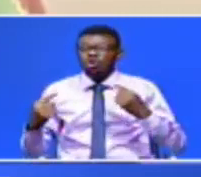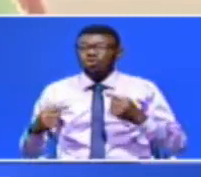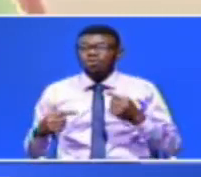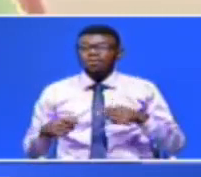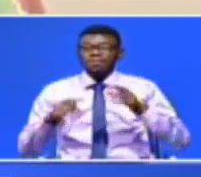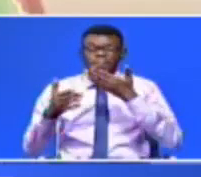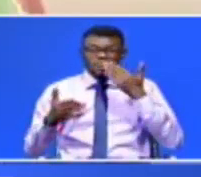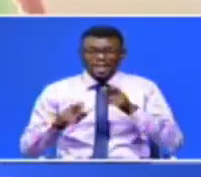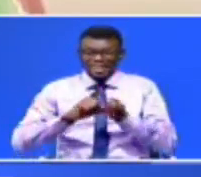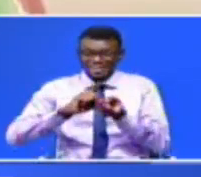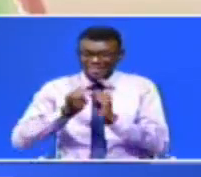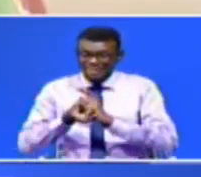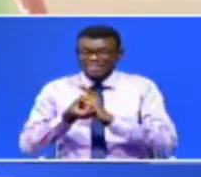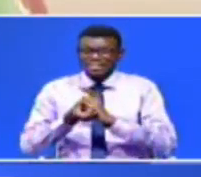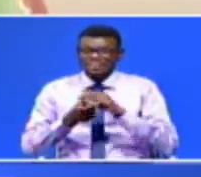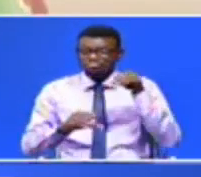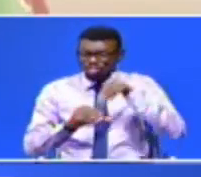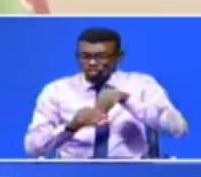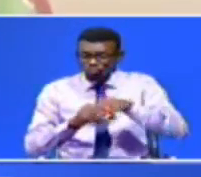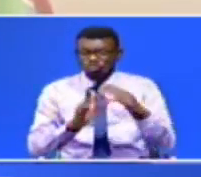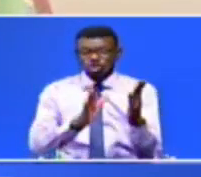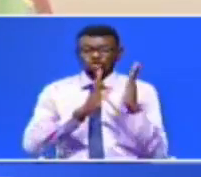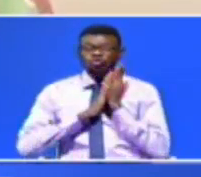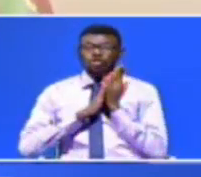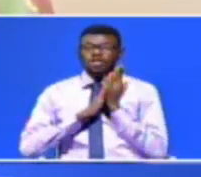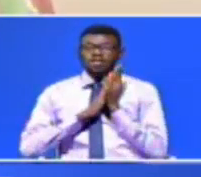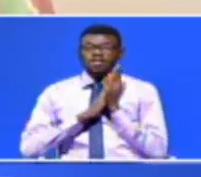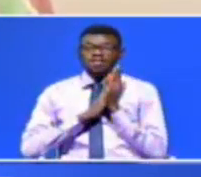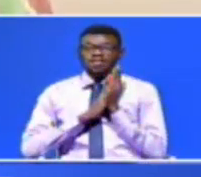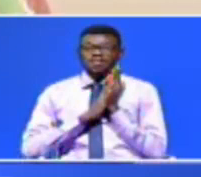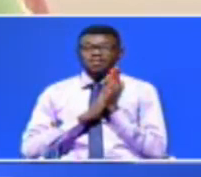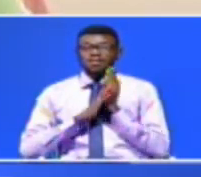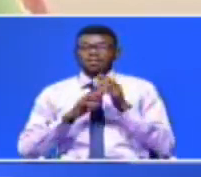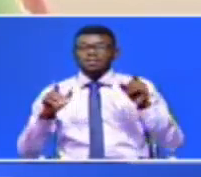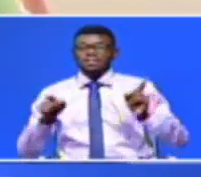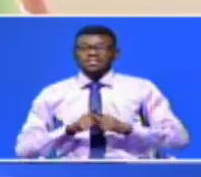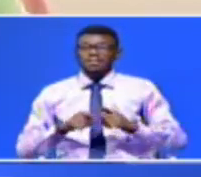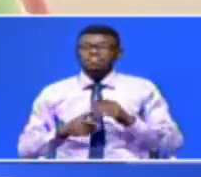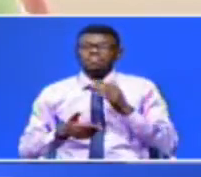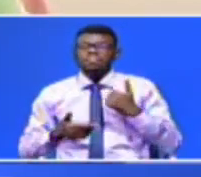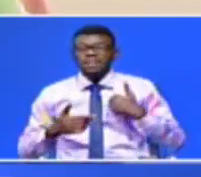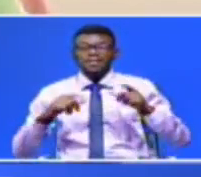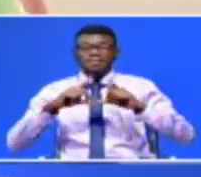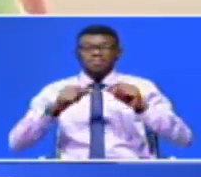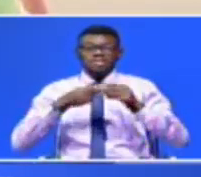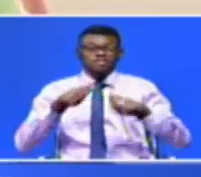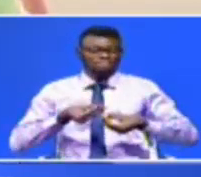change our doctrine of internal security on that particular part of the country. And I'm sending this message